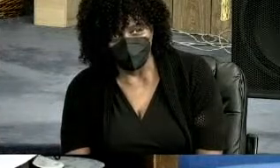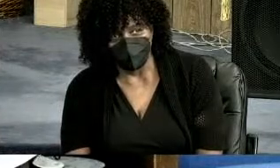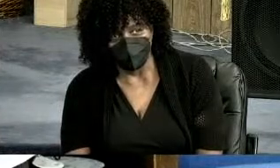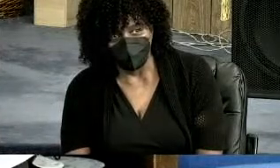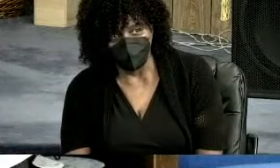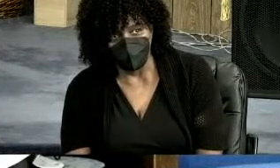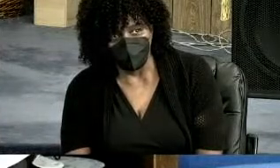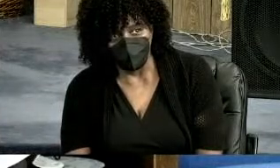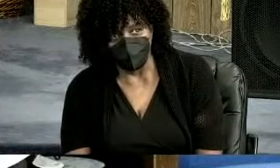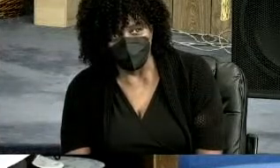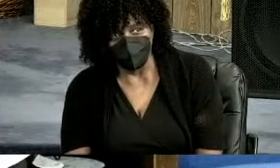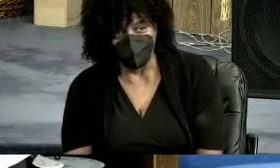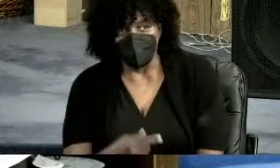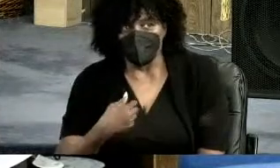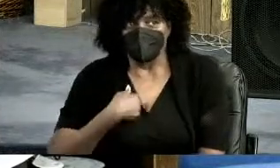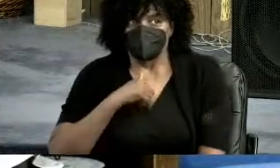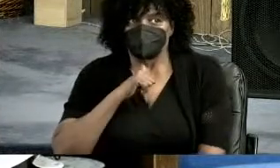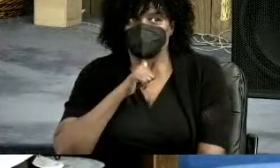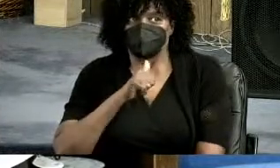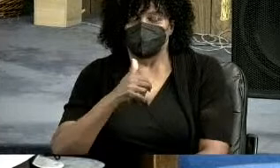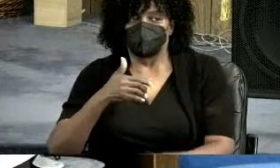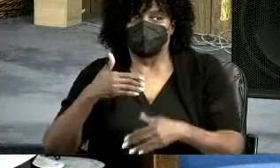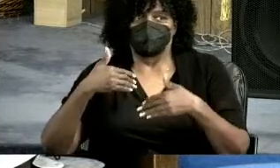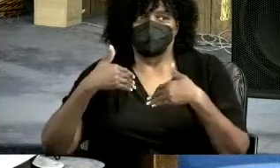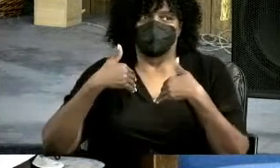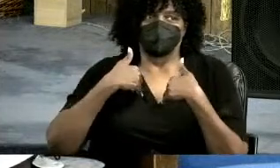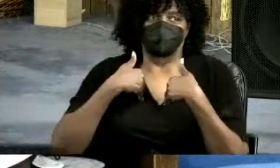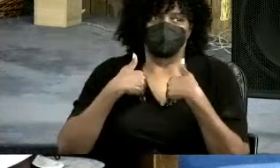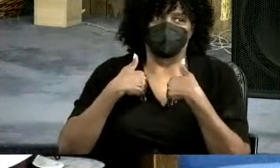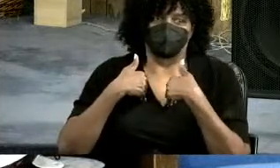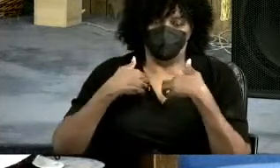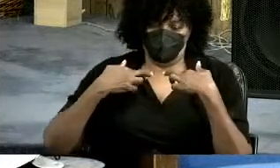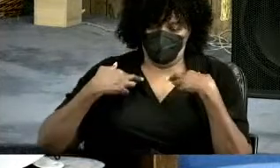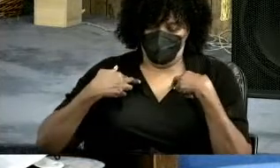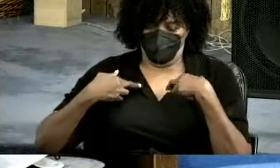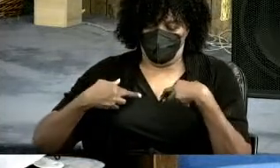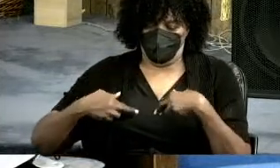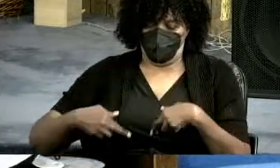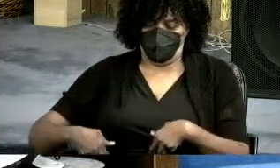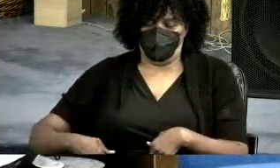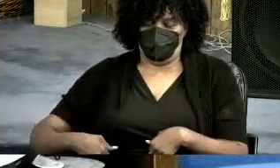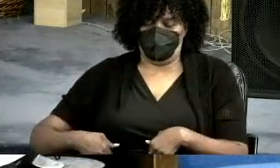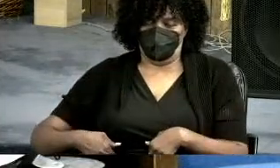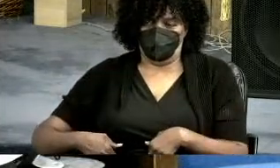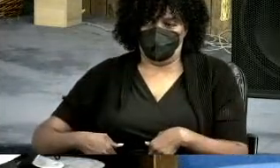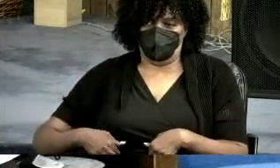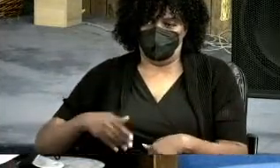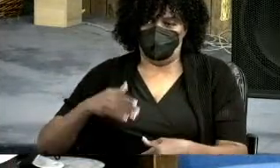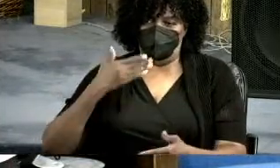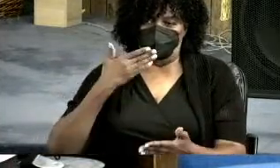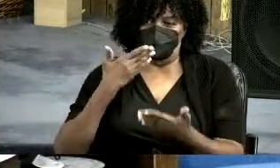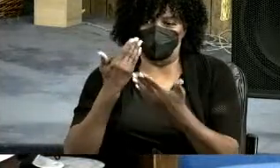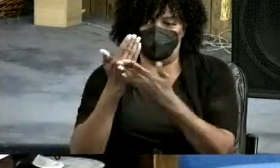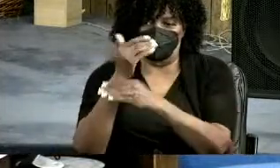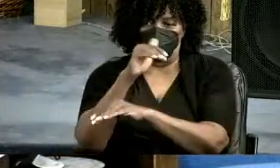I don't have one of those expensive robes where I could just reach in the pocket. Okay. All right. Good afternoon,